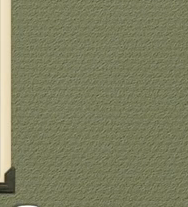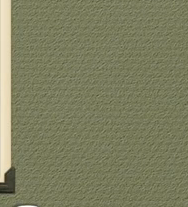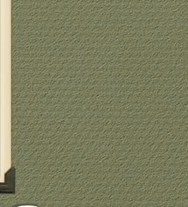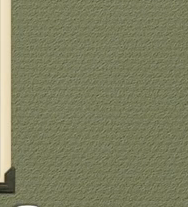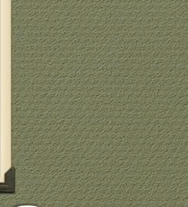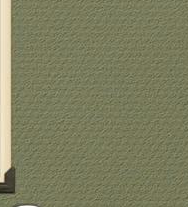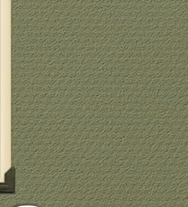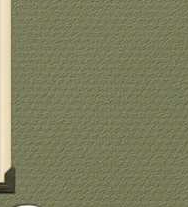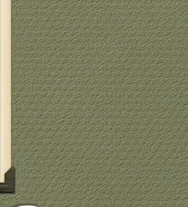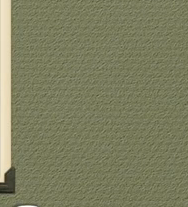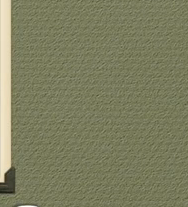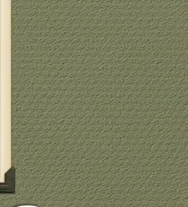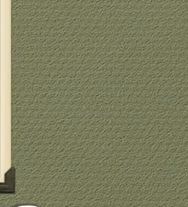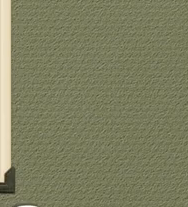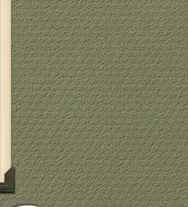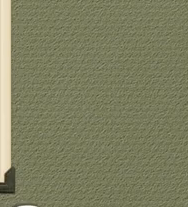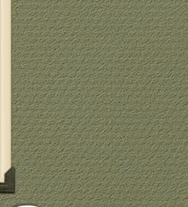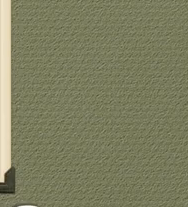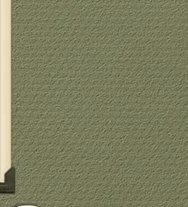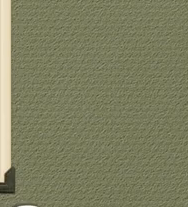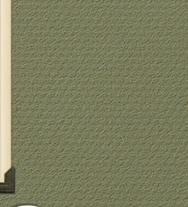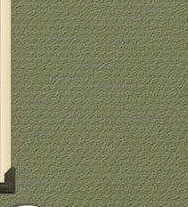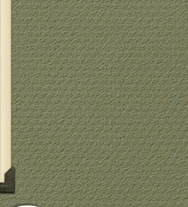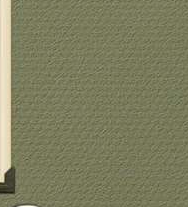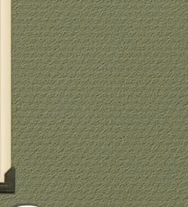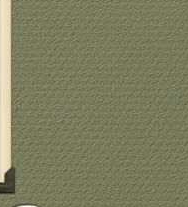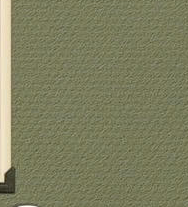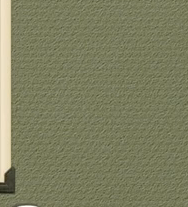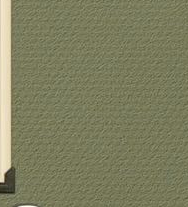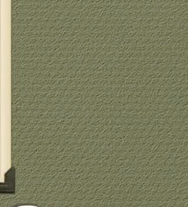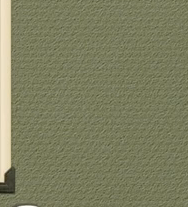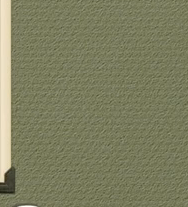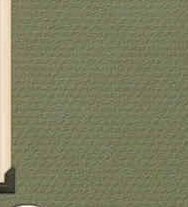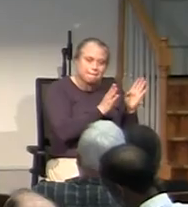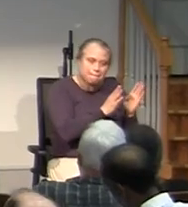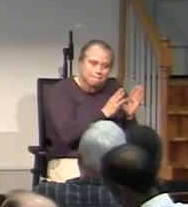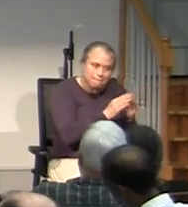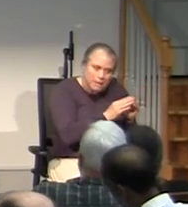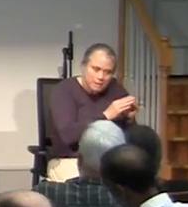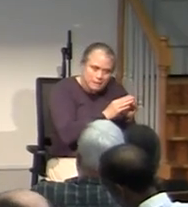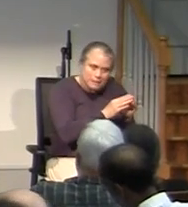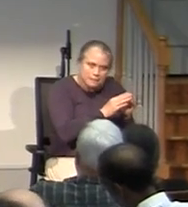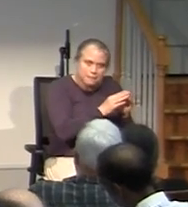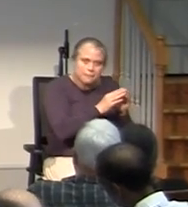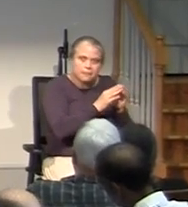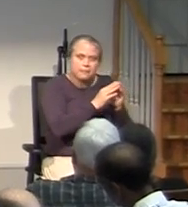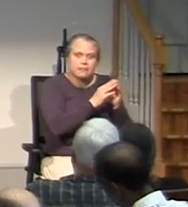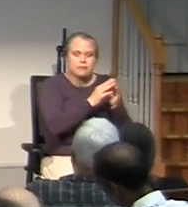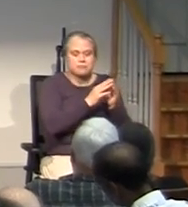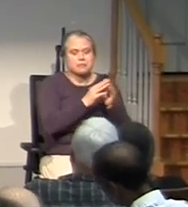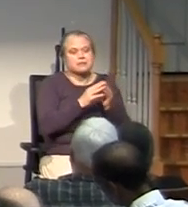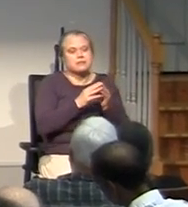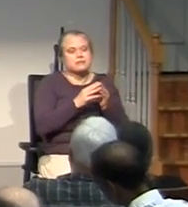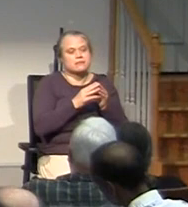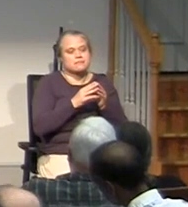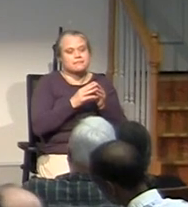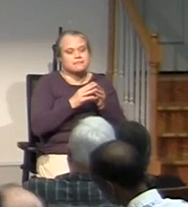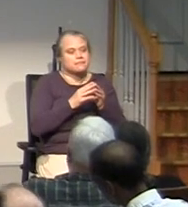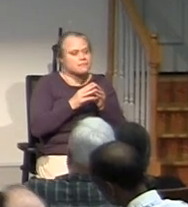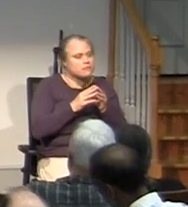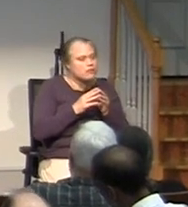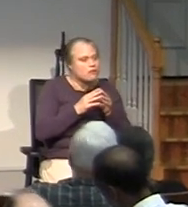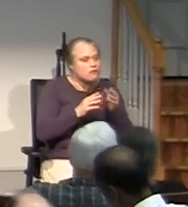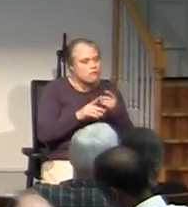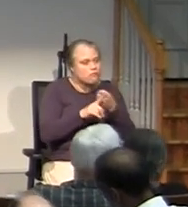taking a look at the Minneapolis conference from God's perspective. This was a watershed moment for the Adventist Church.